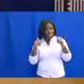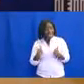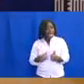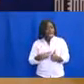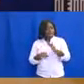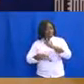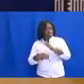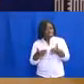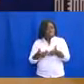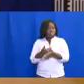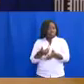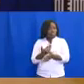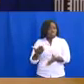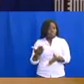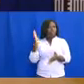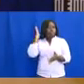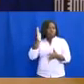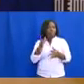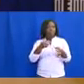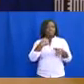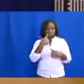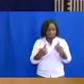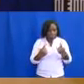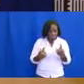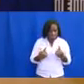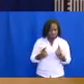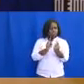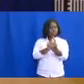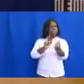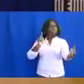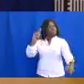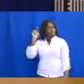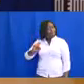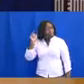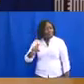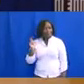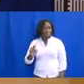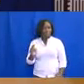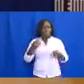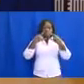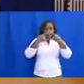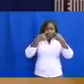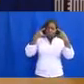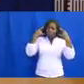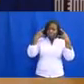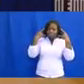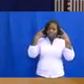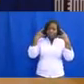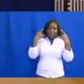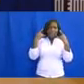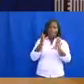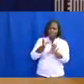protocols will be permitted. Social distancing and the wearing of face masks